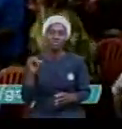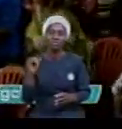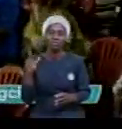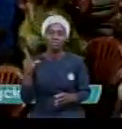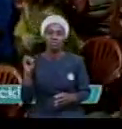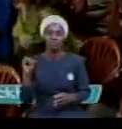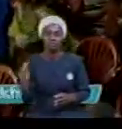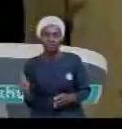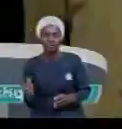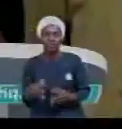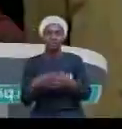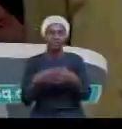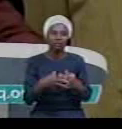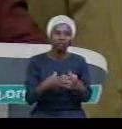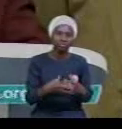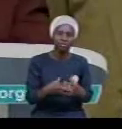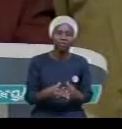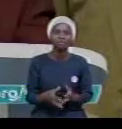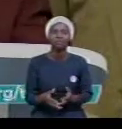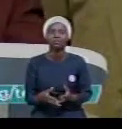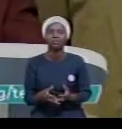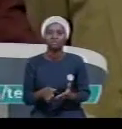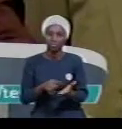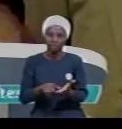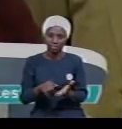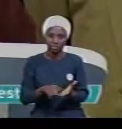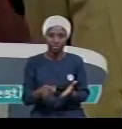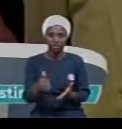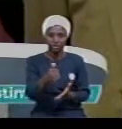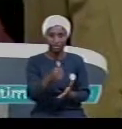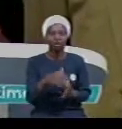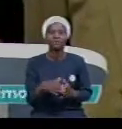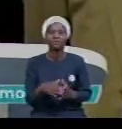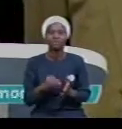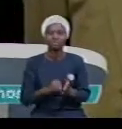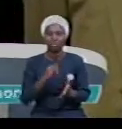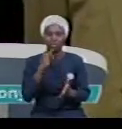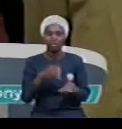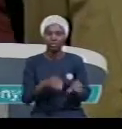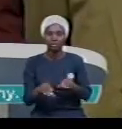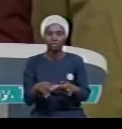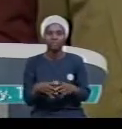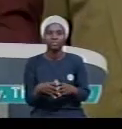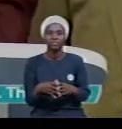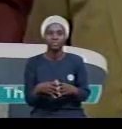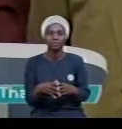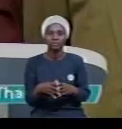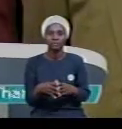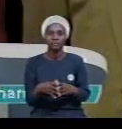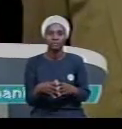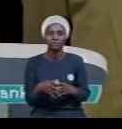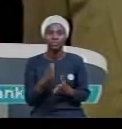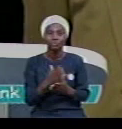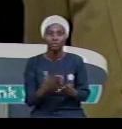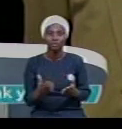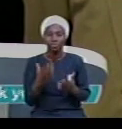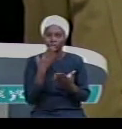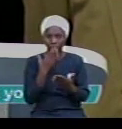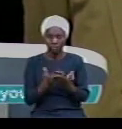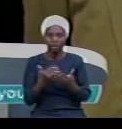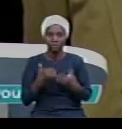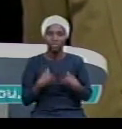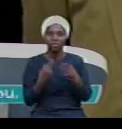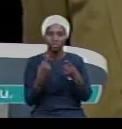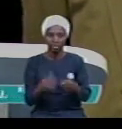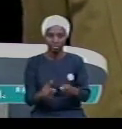South, check. It is done. Something good has already happened to